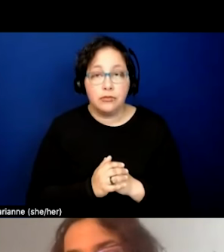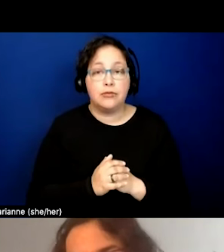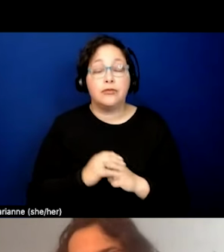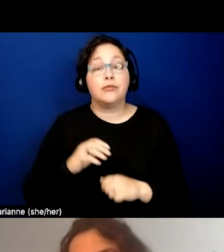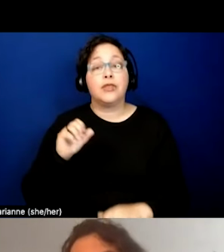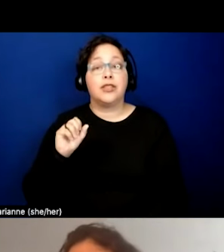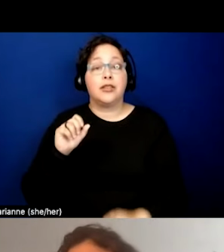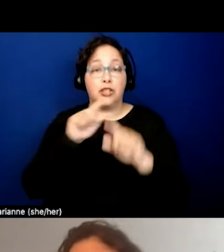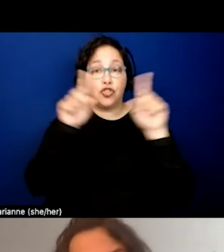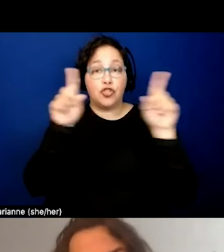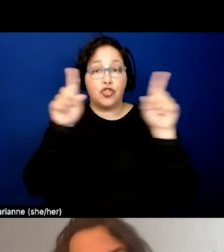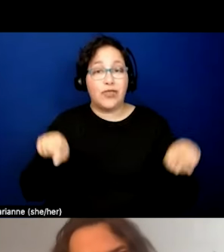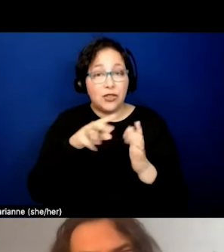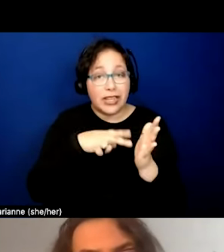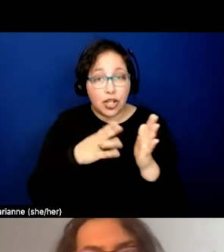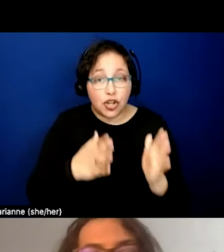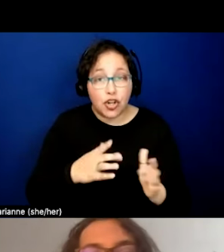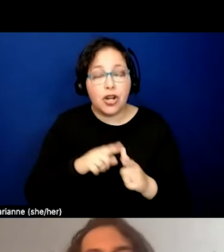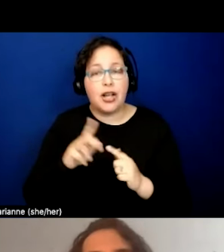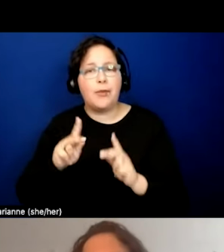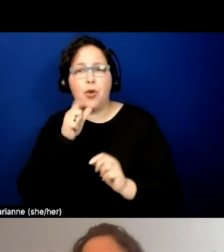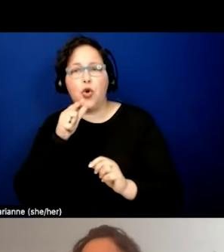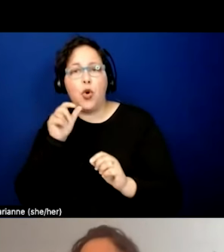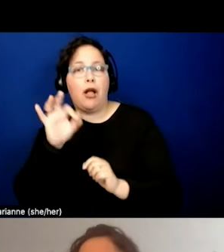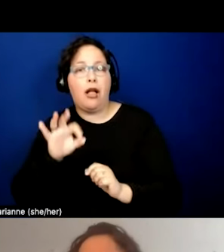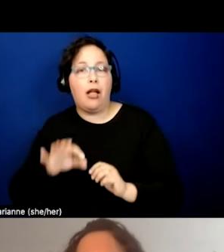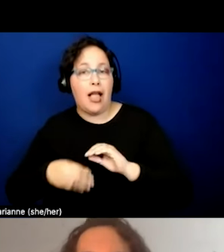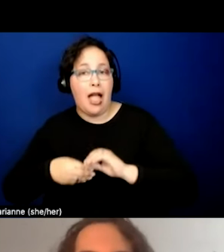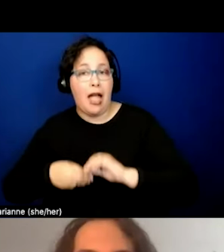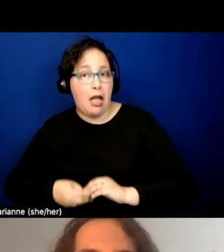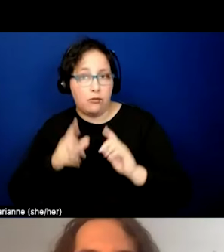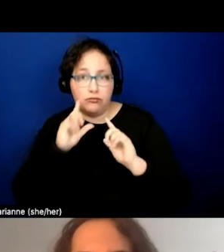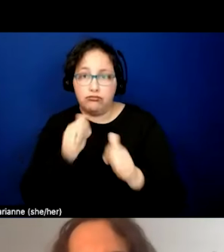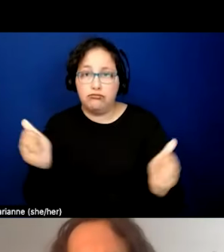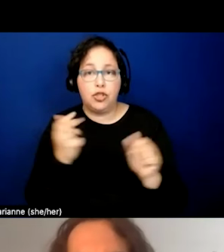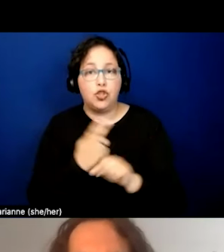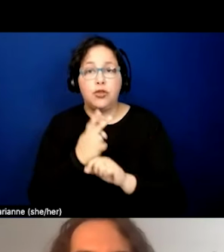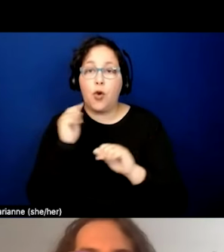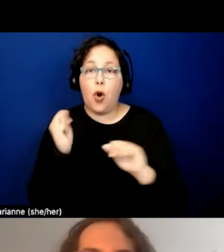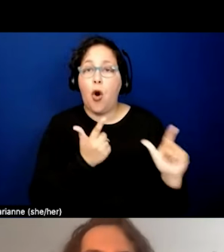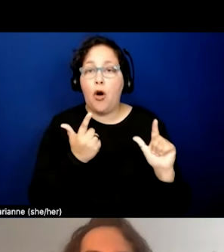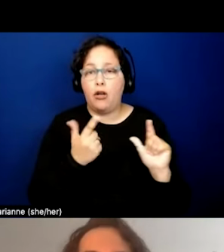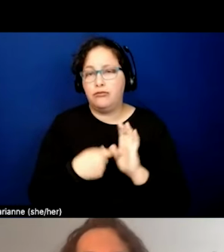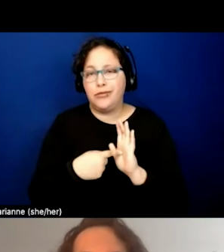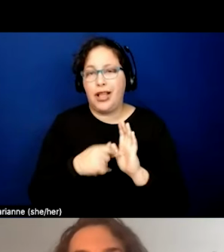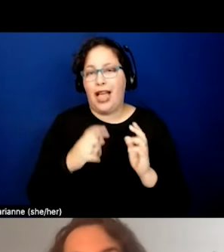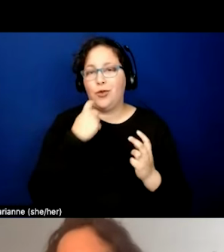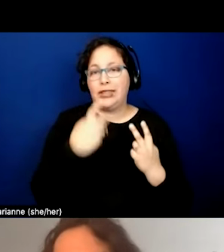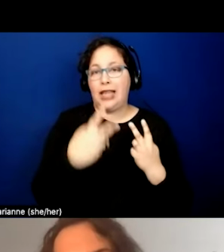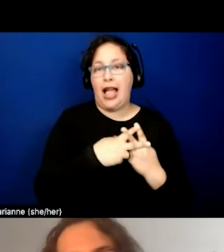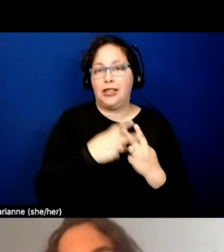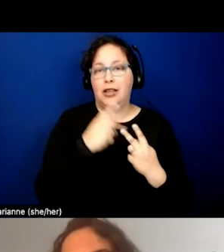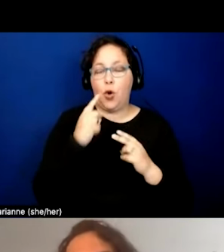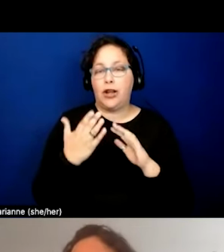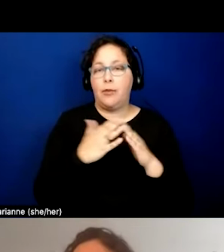also to programmers and also to contributors. So kind of like following the hashtags that are part of the community